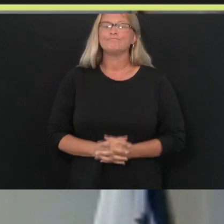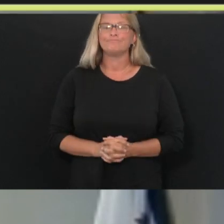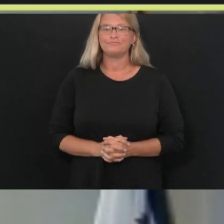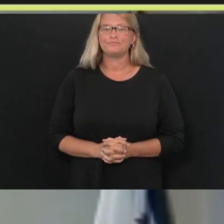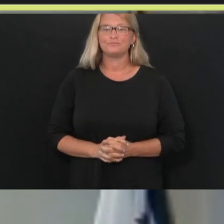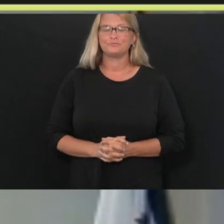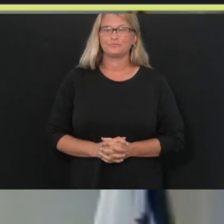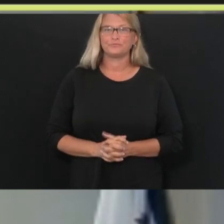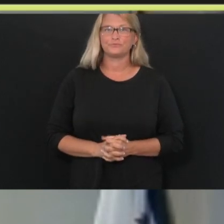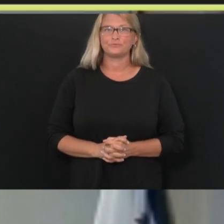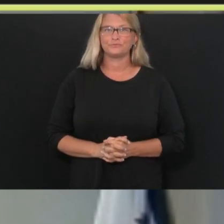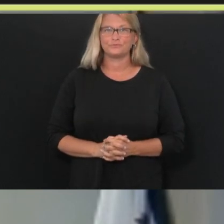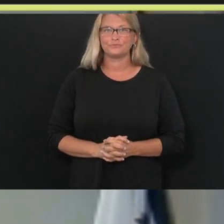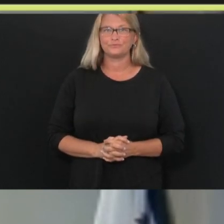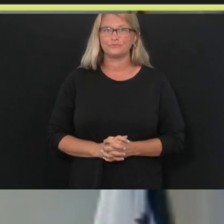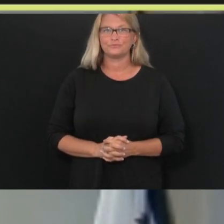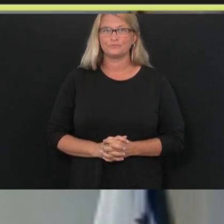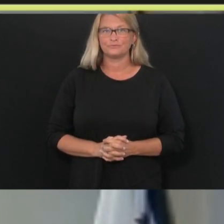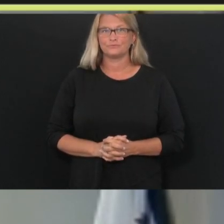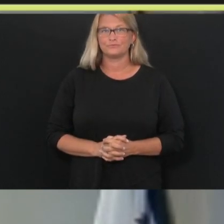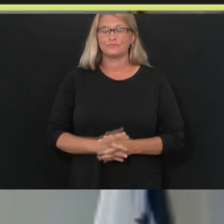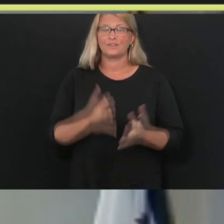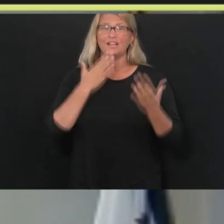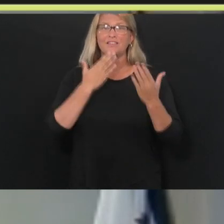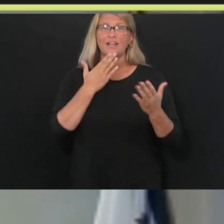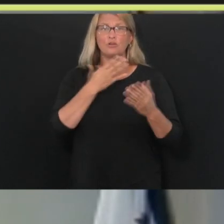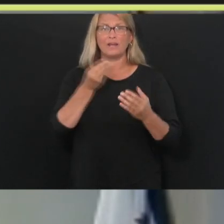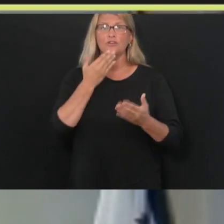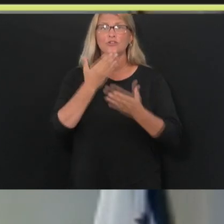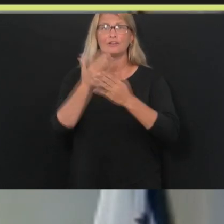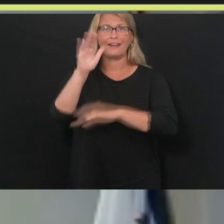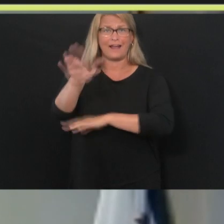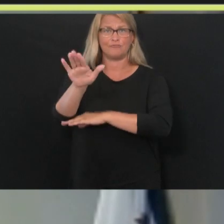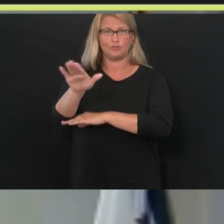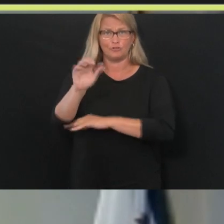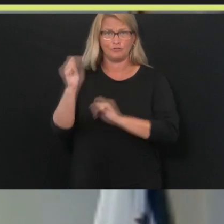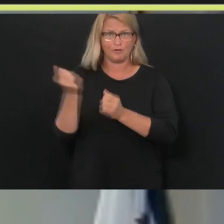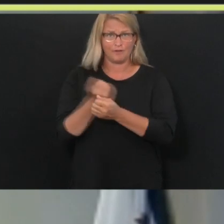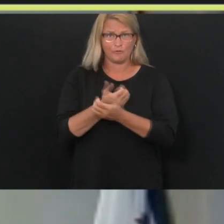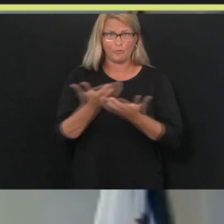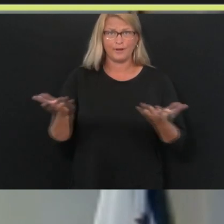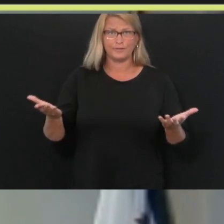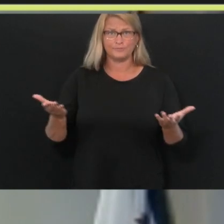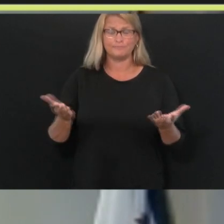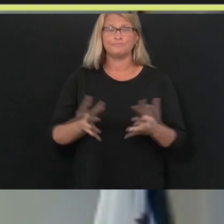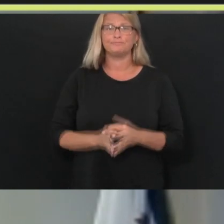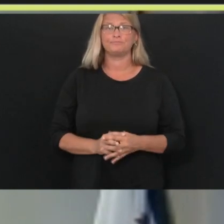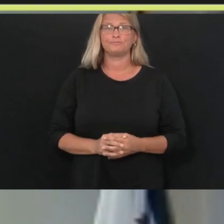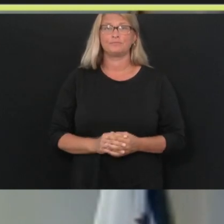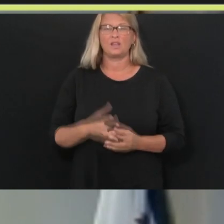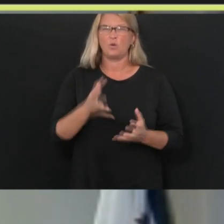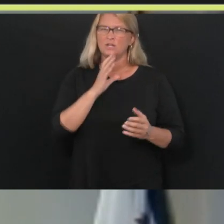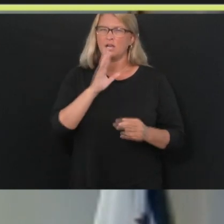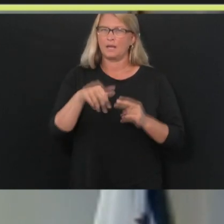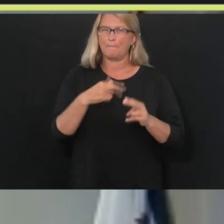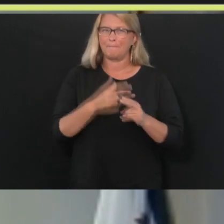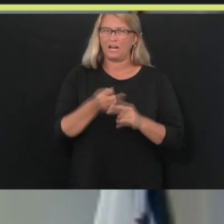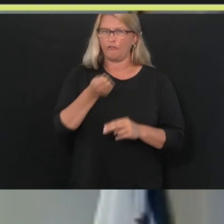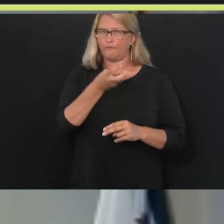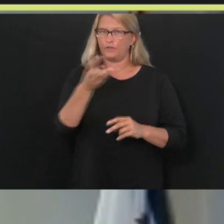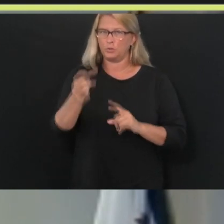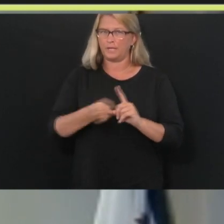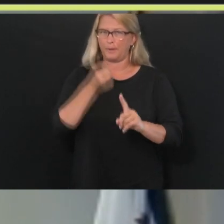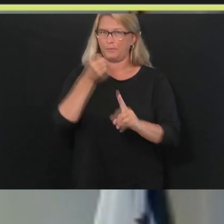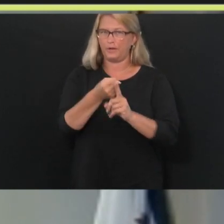Thank you. Good afternoon, everyone. I want to talk just a couple of minutes about our outbreaks in long-term care facilities.